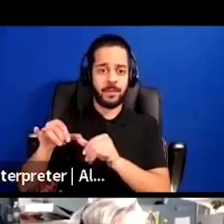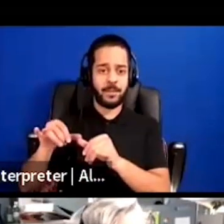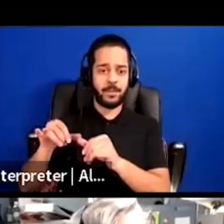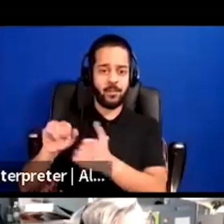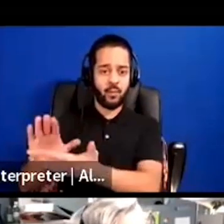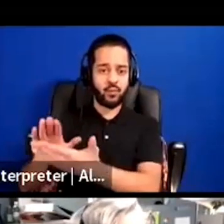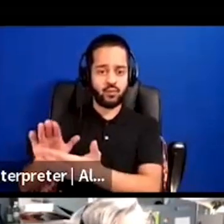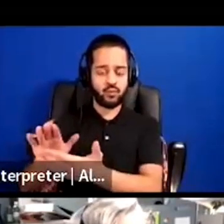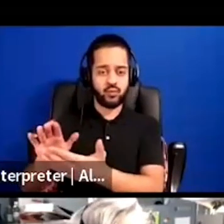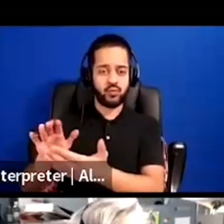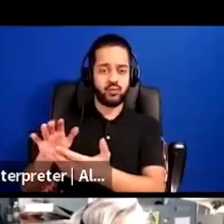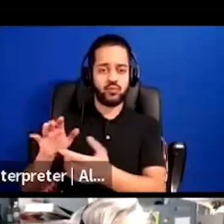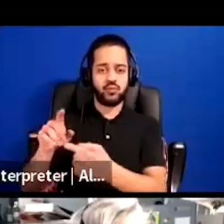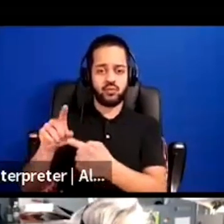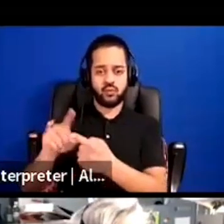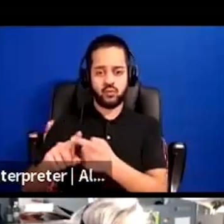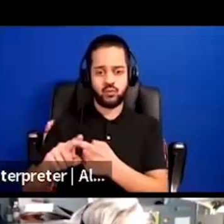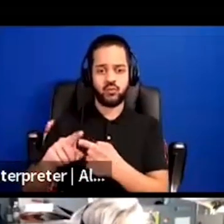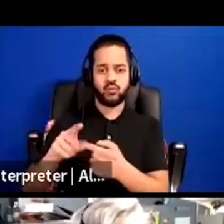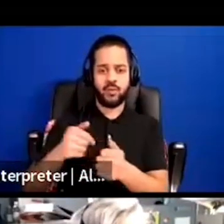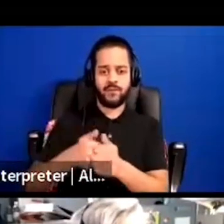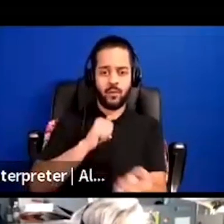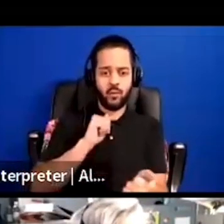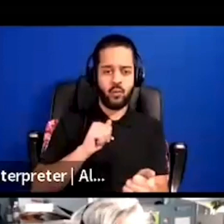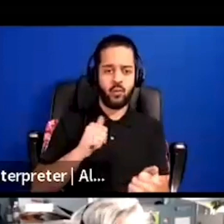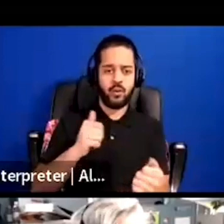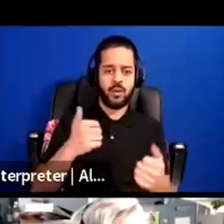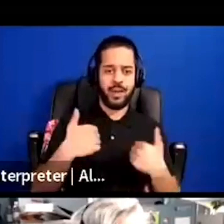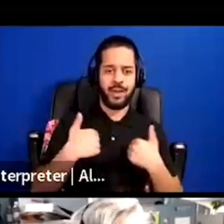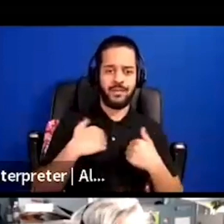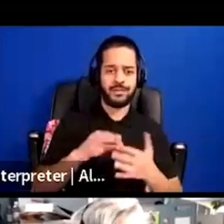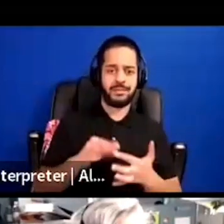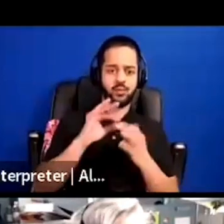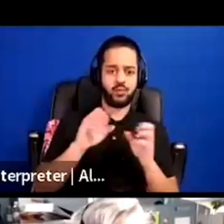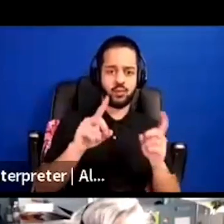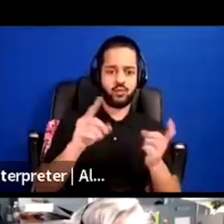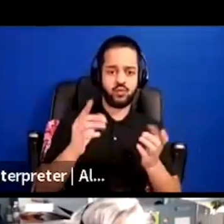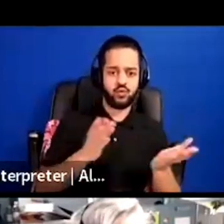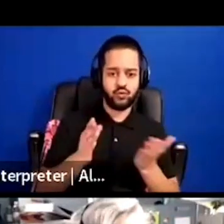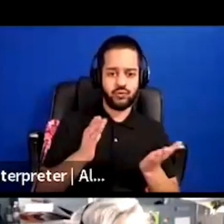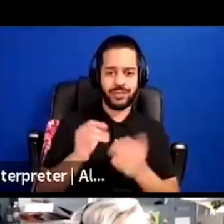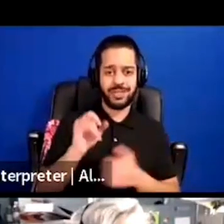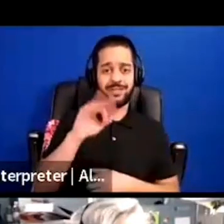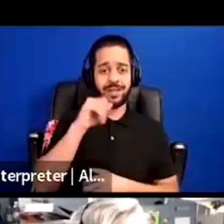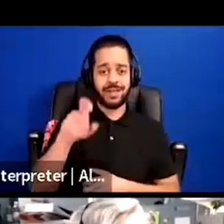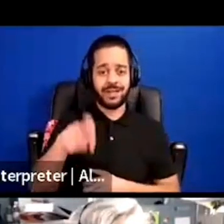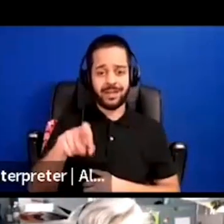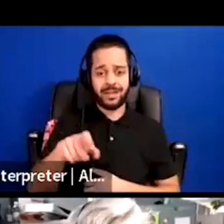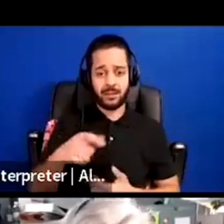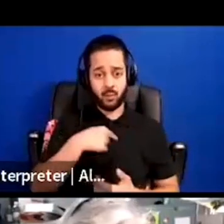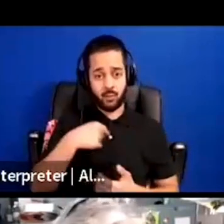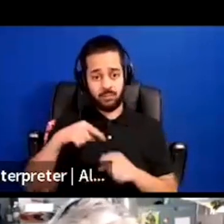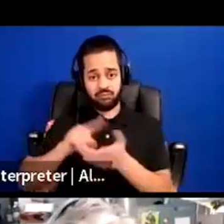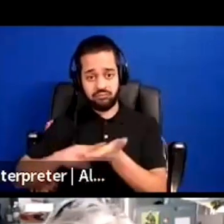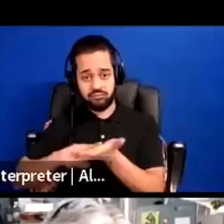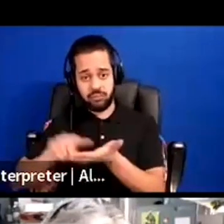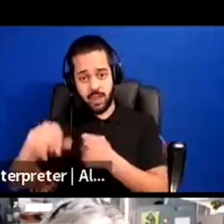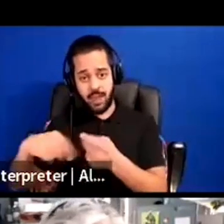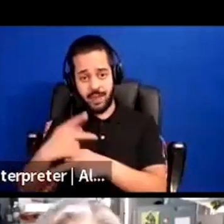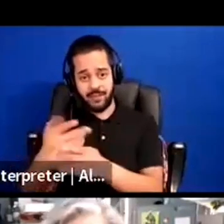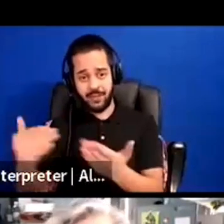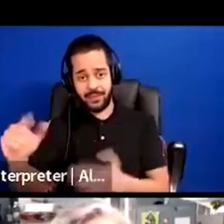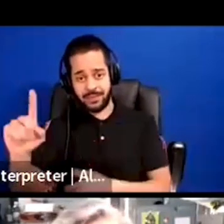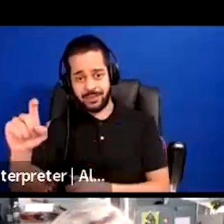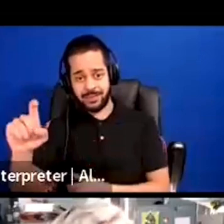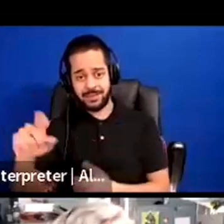get special education services if it's not needed. Are we looking at those things? Is there a process in place for progress